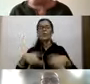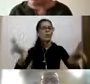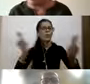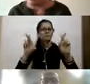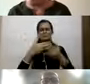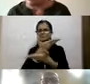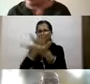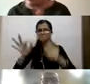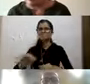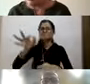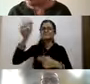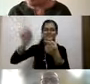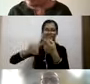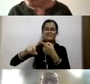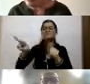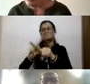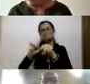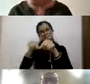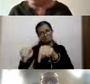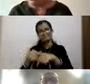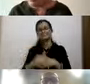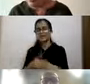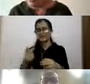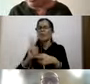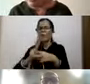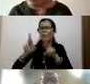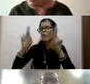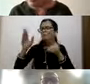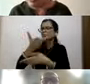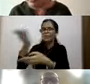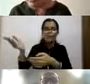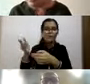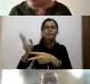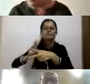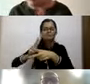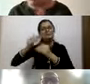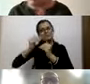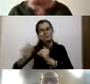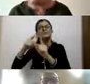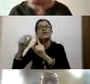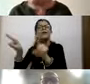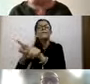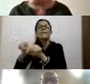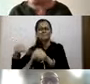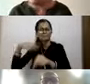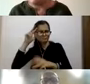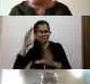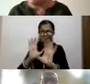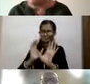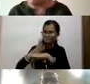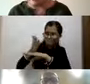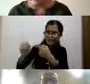protect us in the long run when other threats come along, which they will. I'm in no doubt that this is not the end. I'm in no doubt that there will be threats